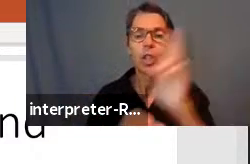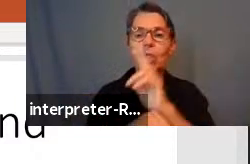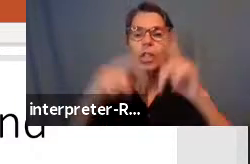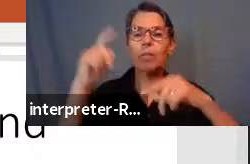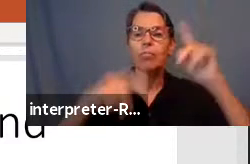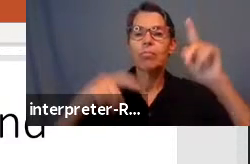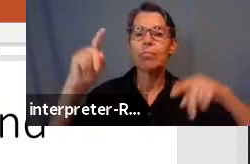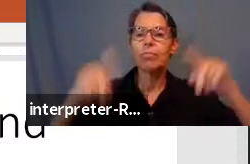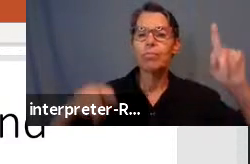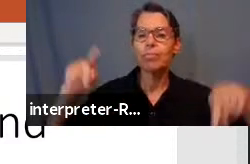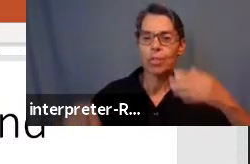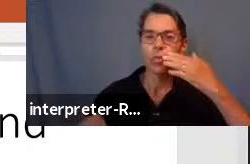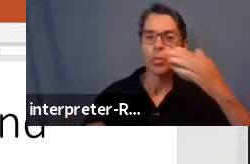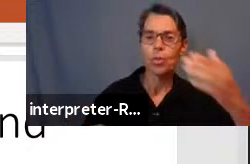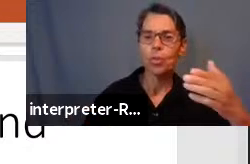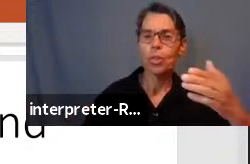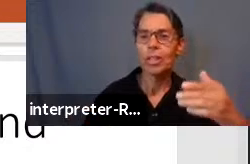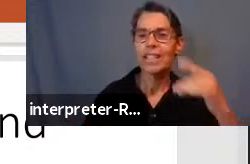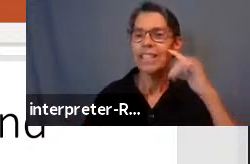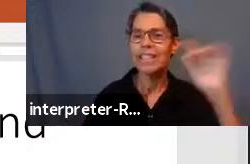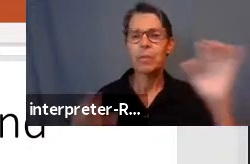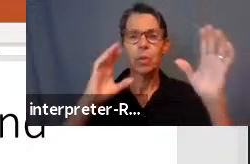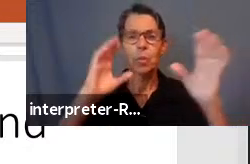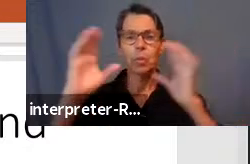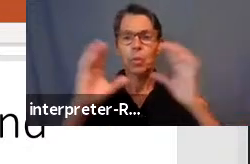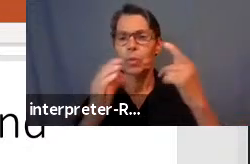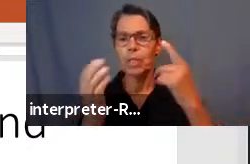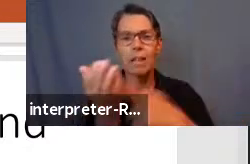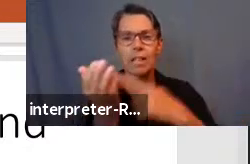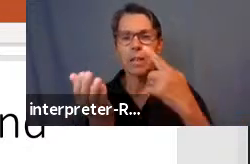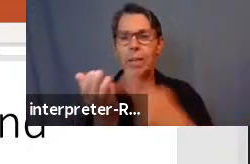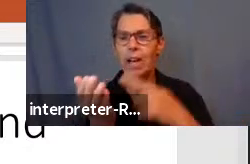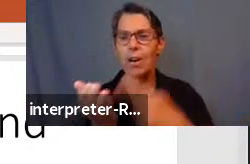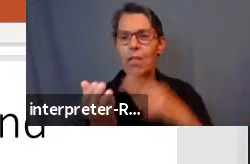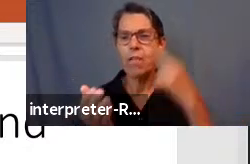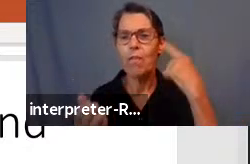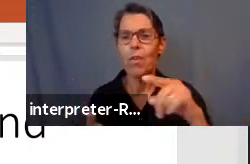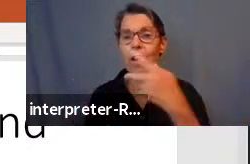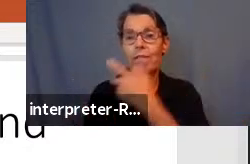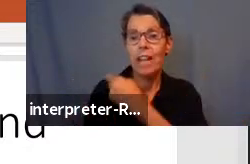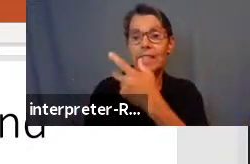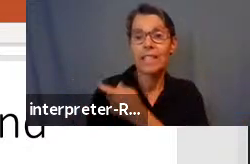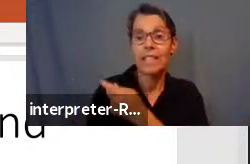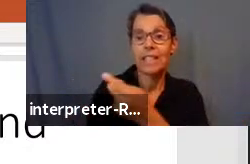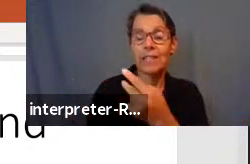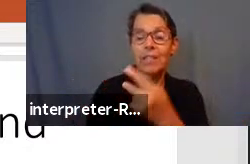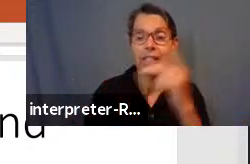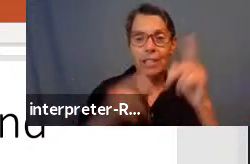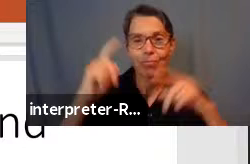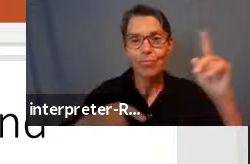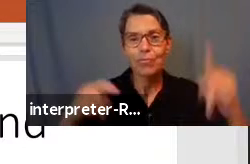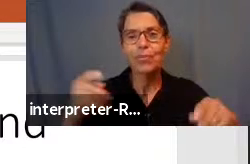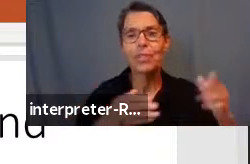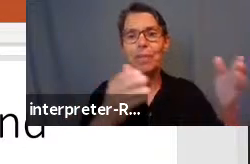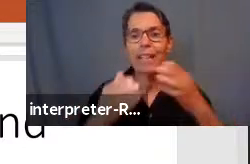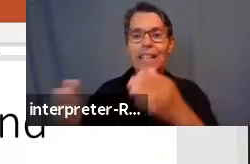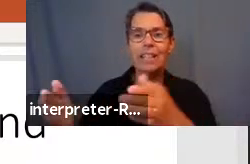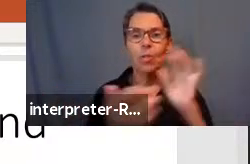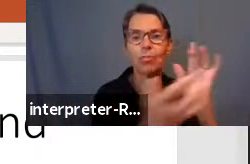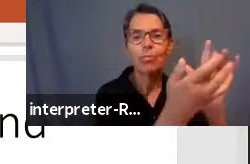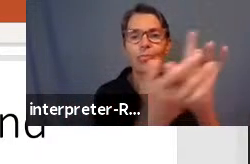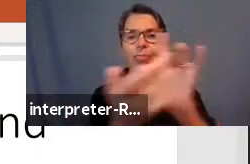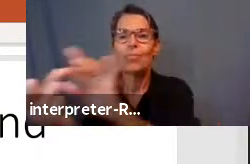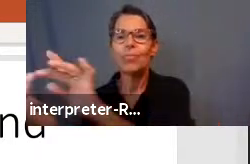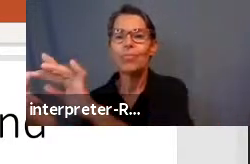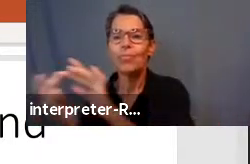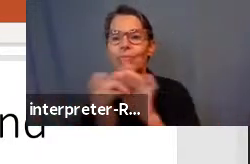methods, much like the communications that we've talked about that are direct for vaccine, that we need to have diverse methods that get to diverse people.